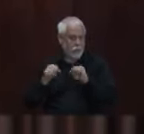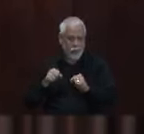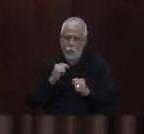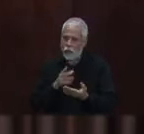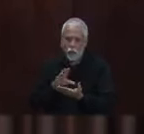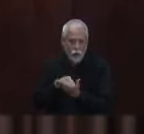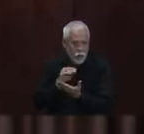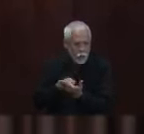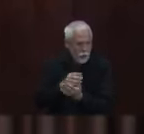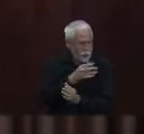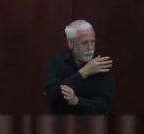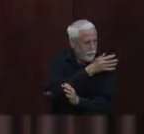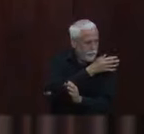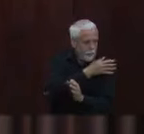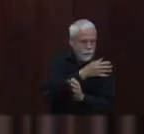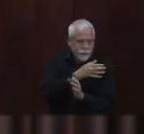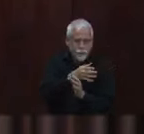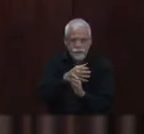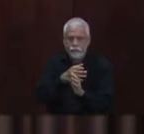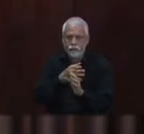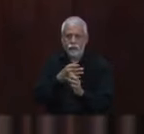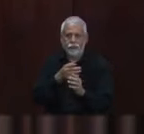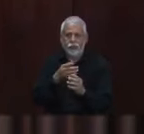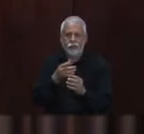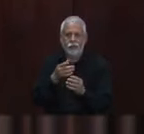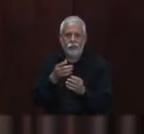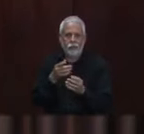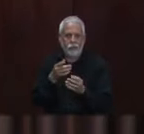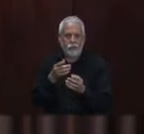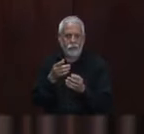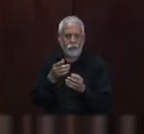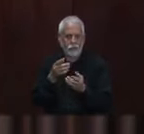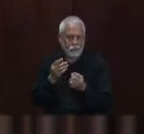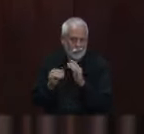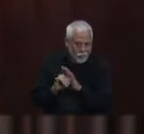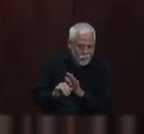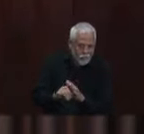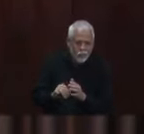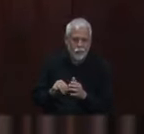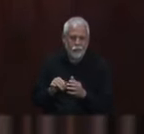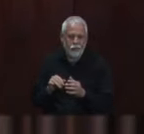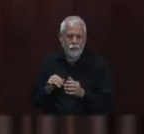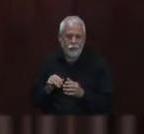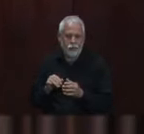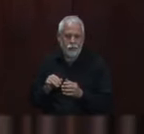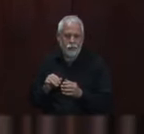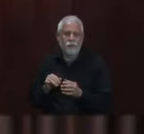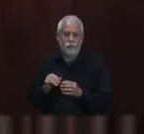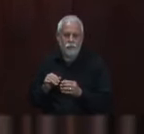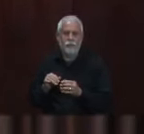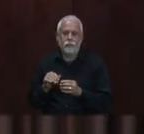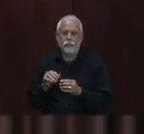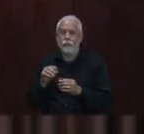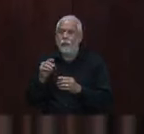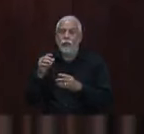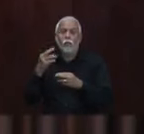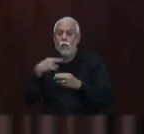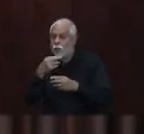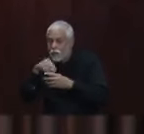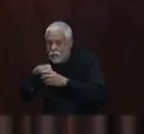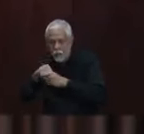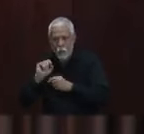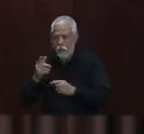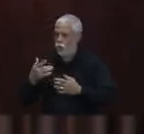learn from having gone through this? Like, you know, as an example of like indoor dining, it's one of the things that we were